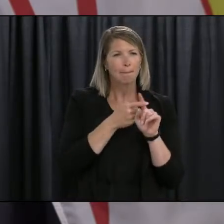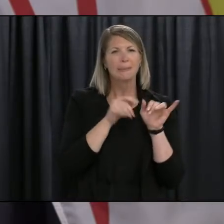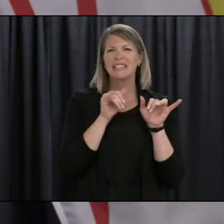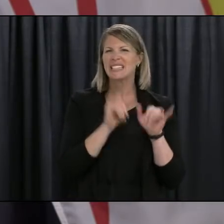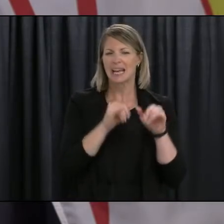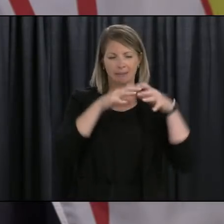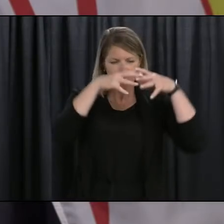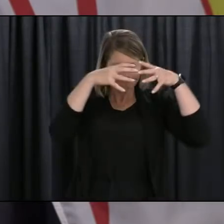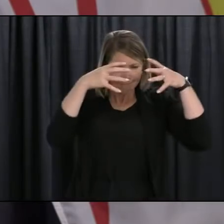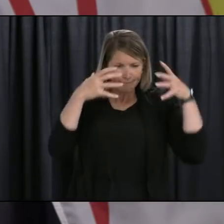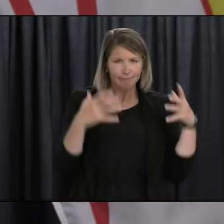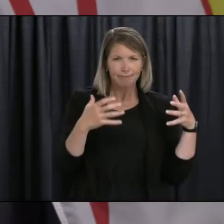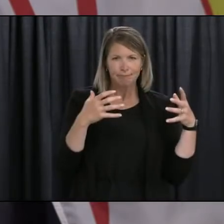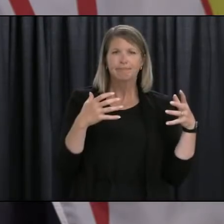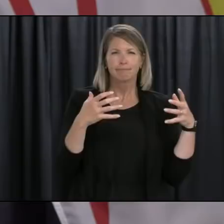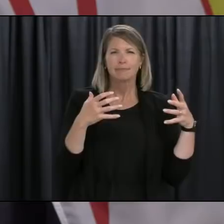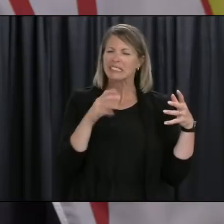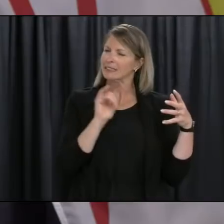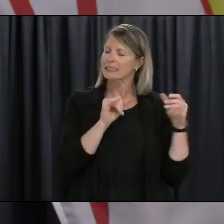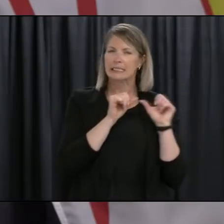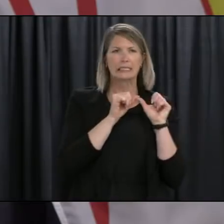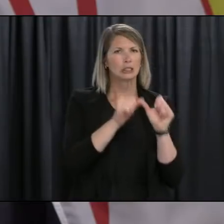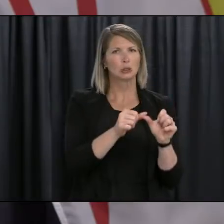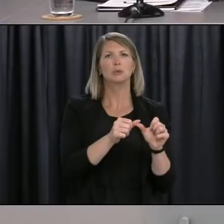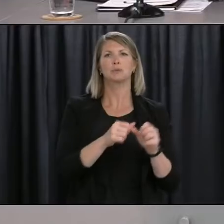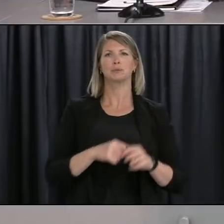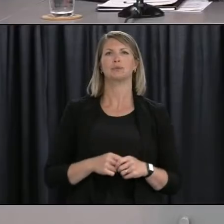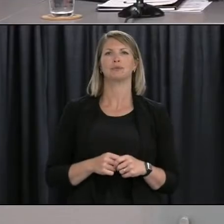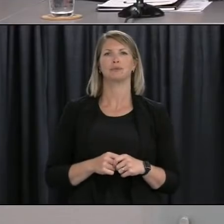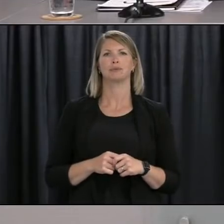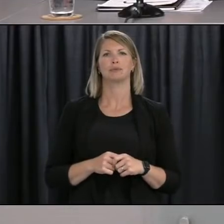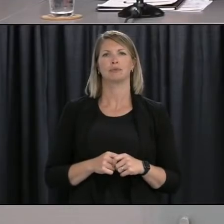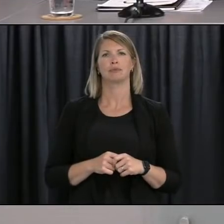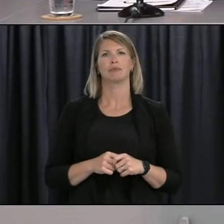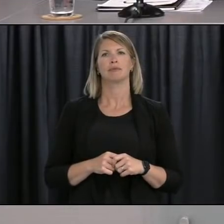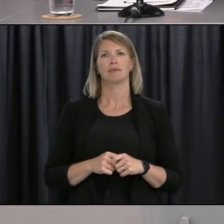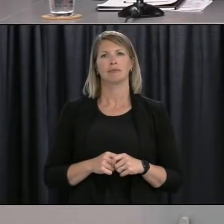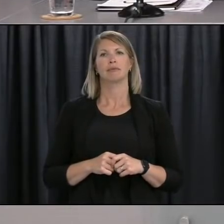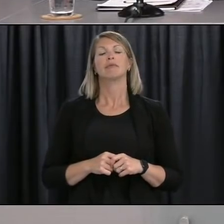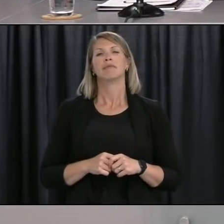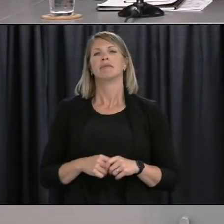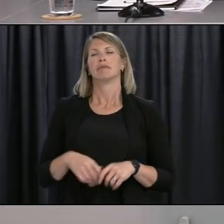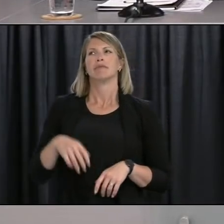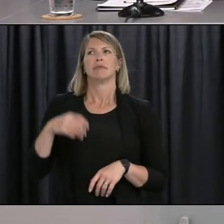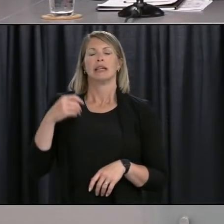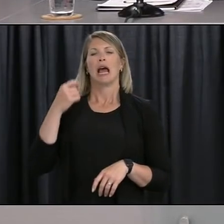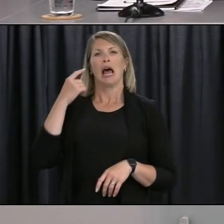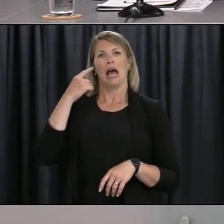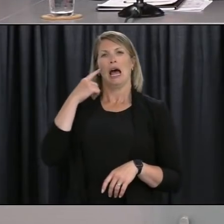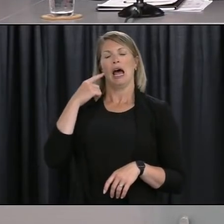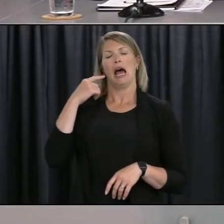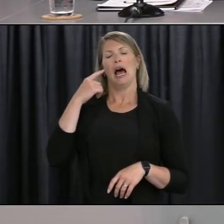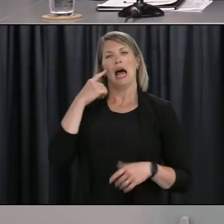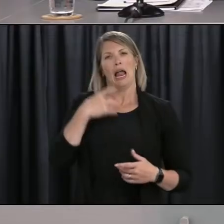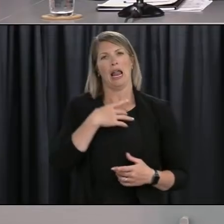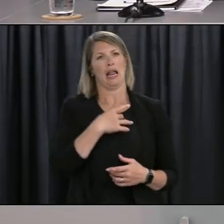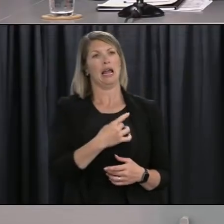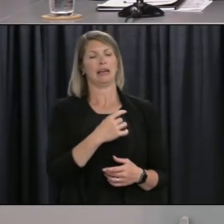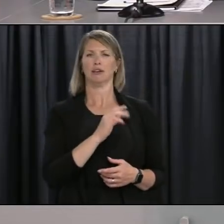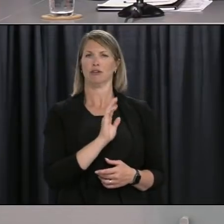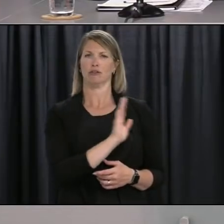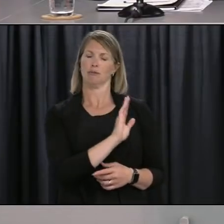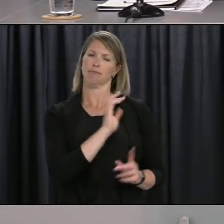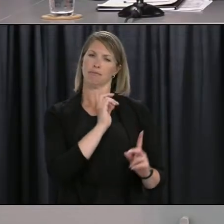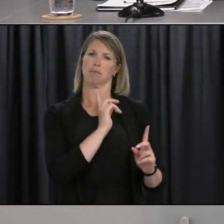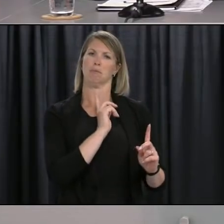be what your core contacts are in your life. I think Dr. Fitzgerald raises a real good point, because as we extend, the extent of the people